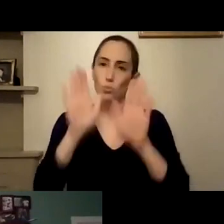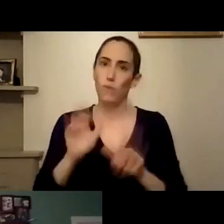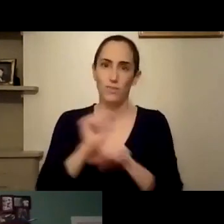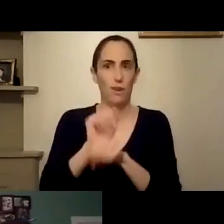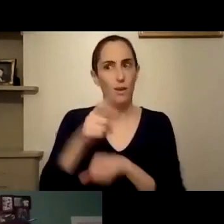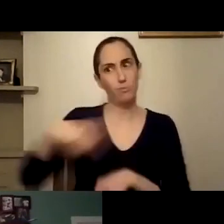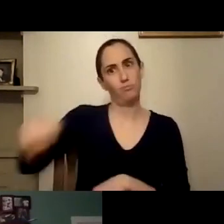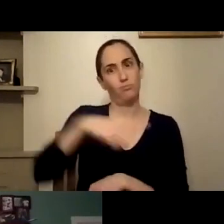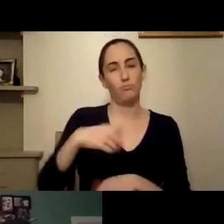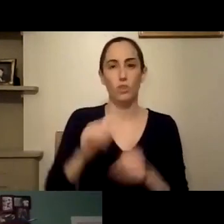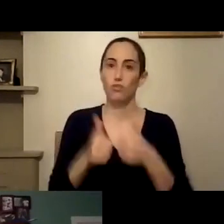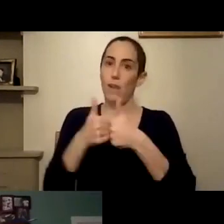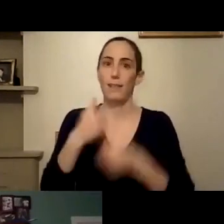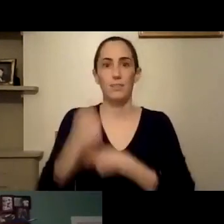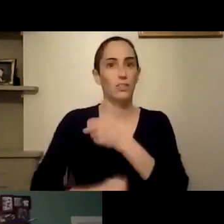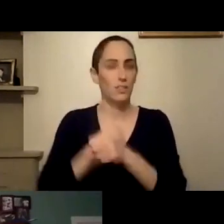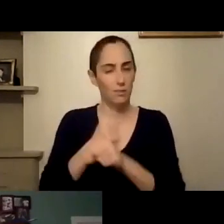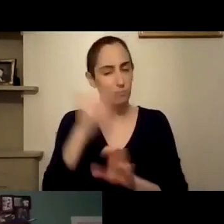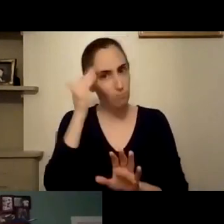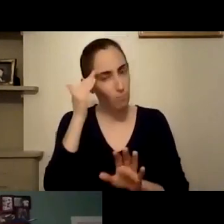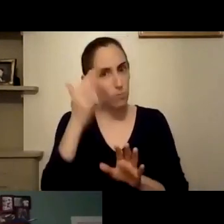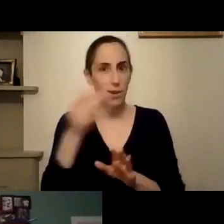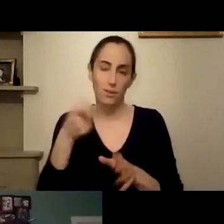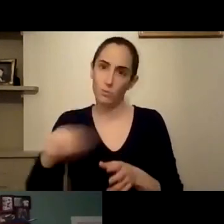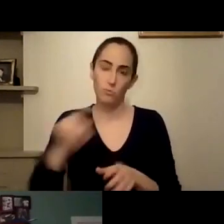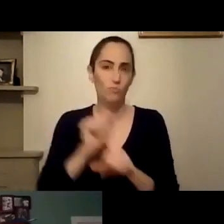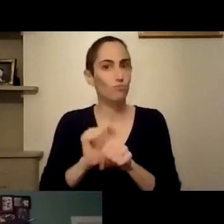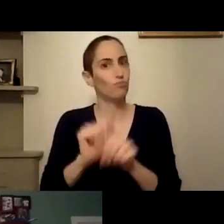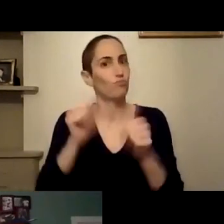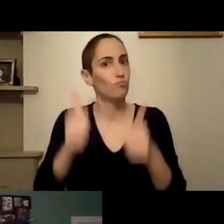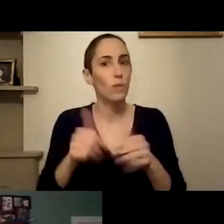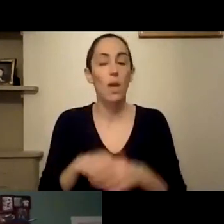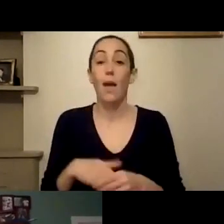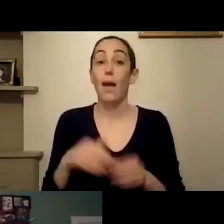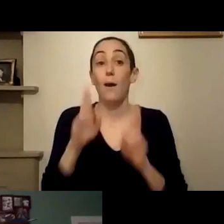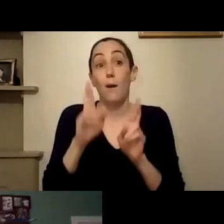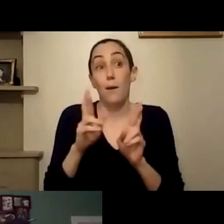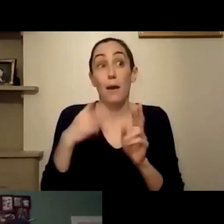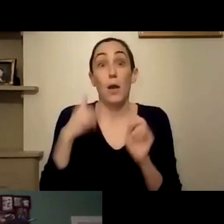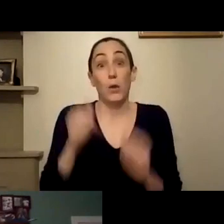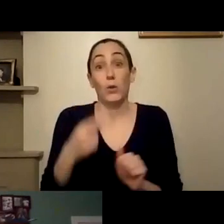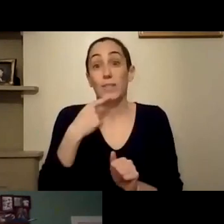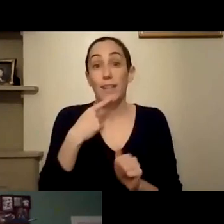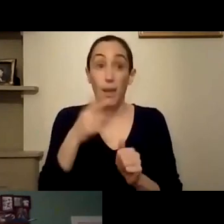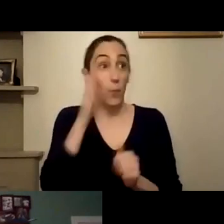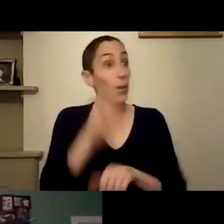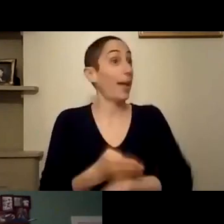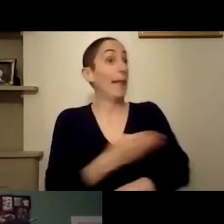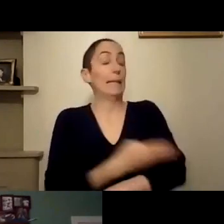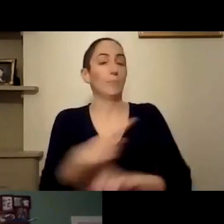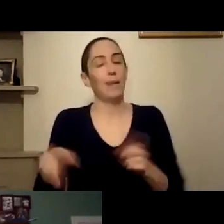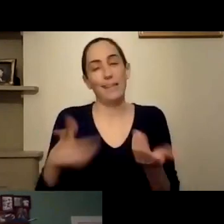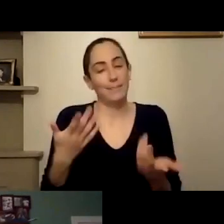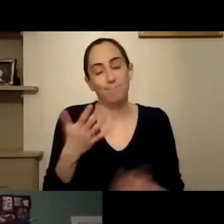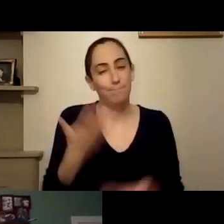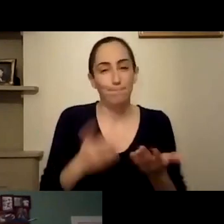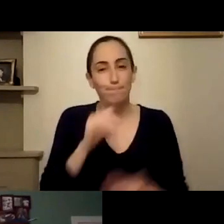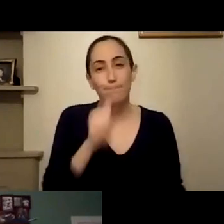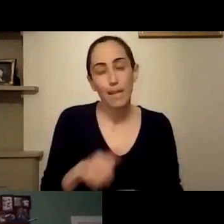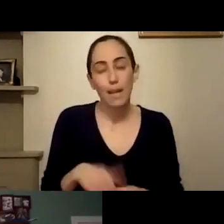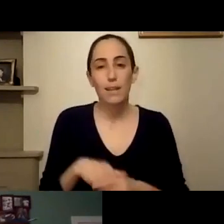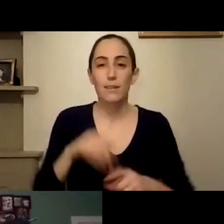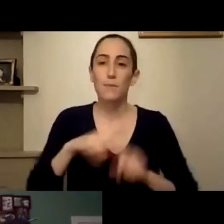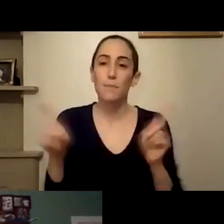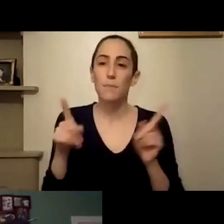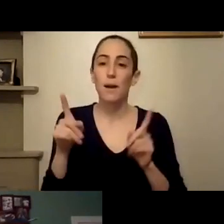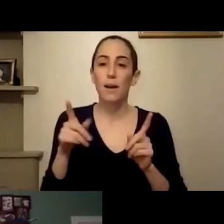it's going to get easier soon, but I'd be lying if I said that. So thanks, Kathy, and the group you assembled here too. It's been great to work with